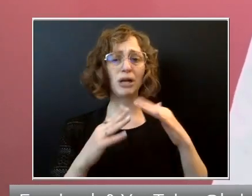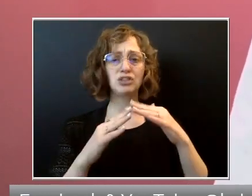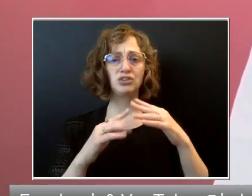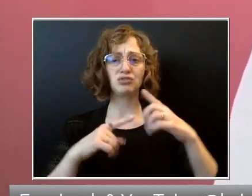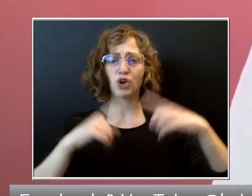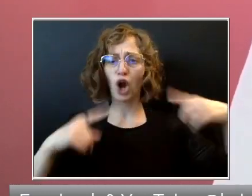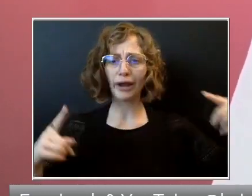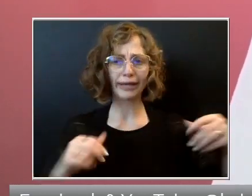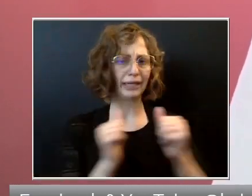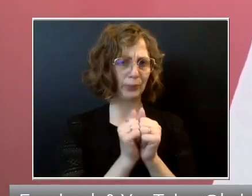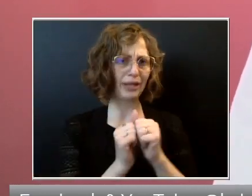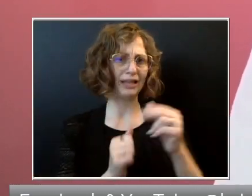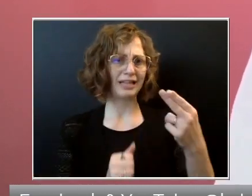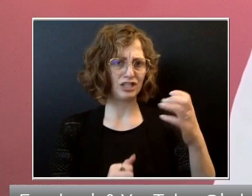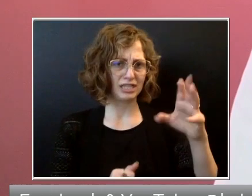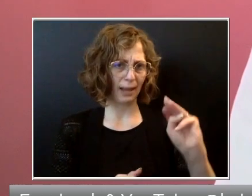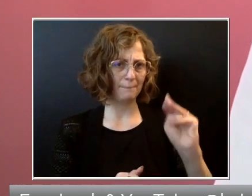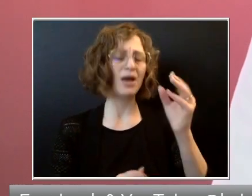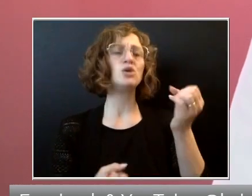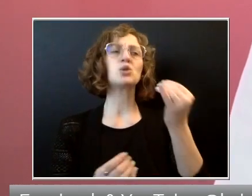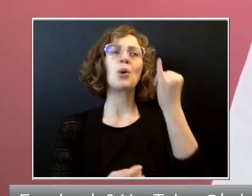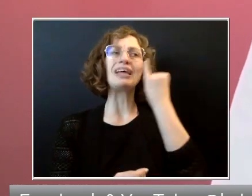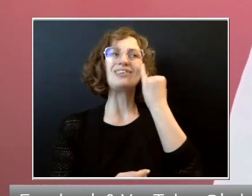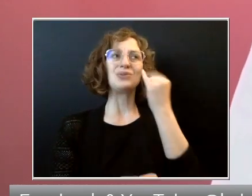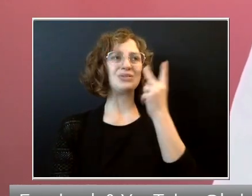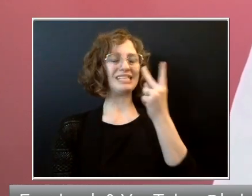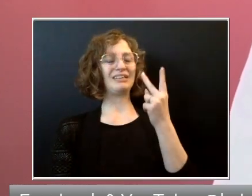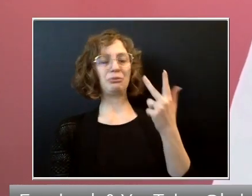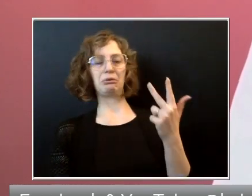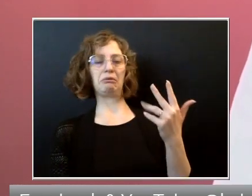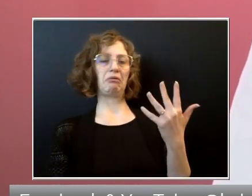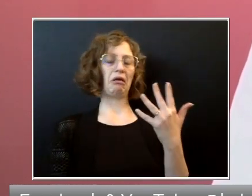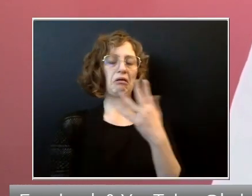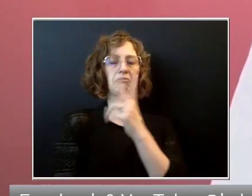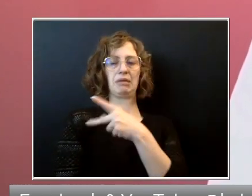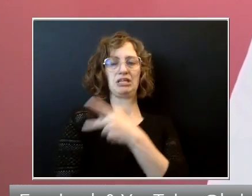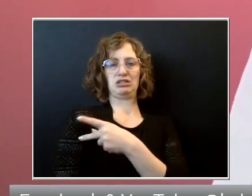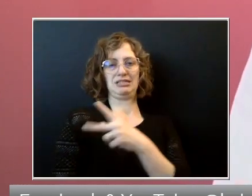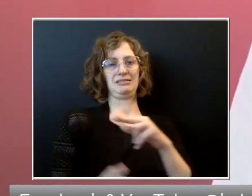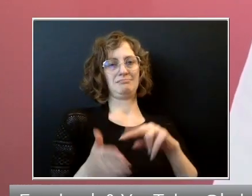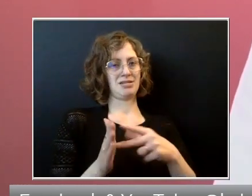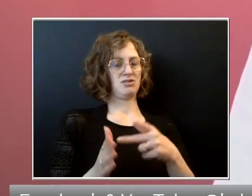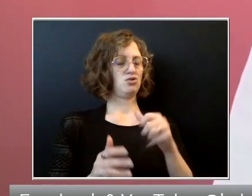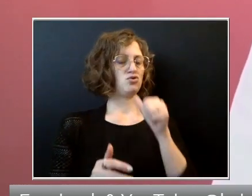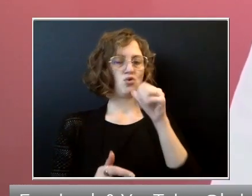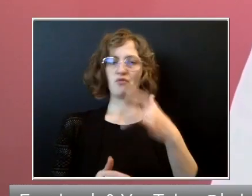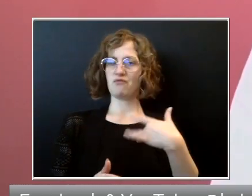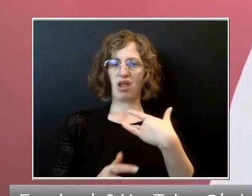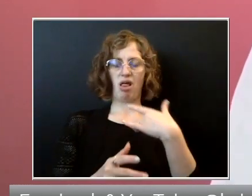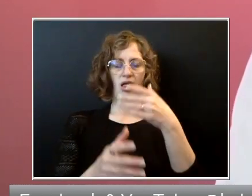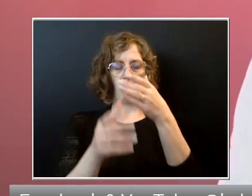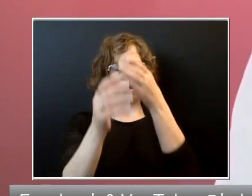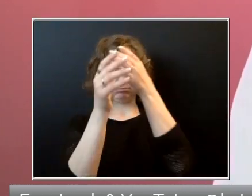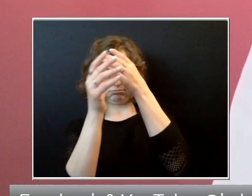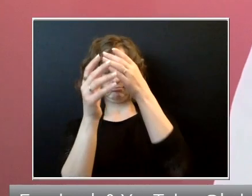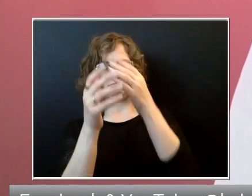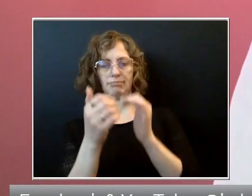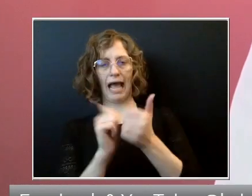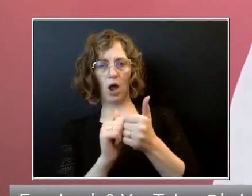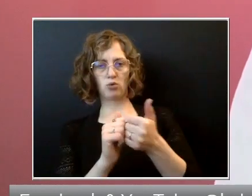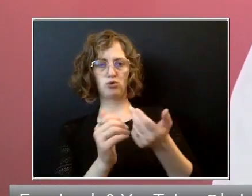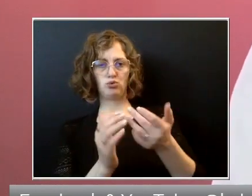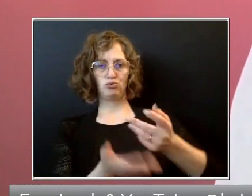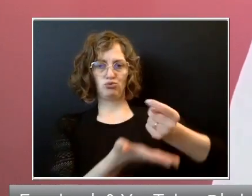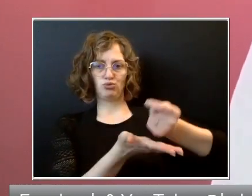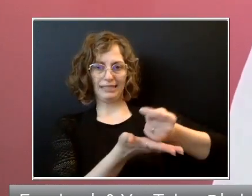be comfortable taking care of it, and you're not going to do a great job typically.